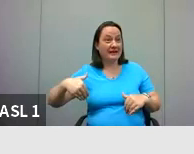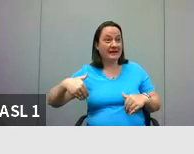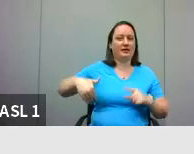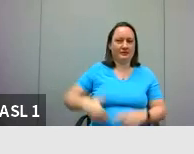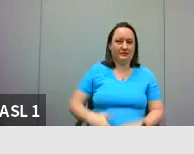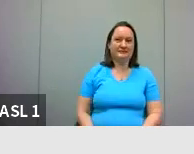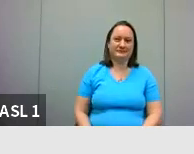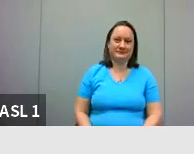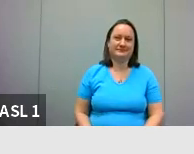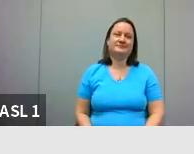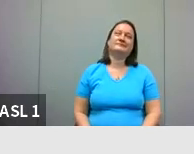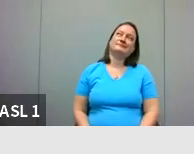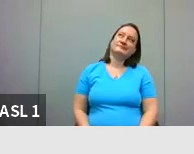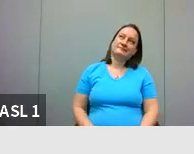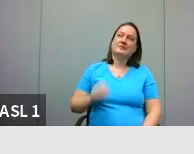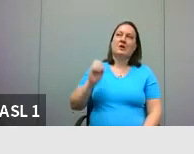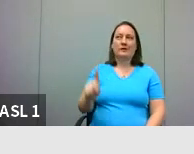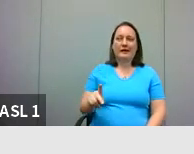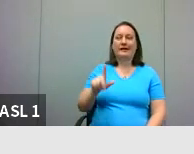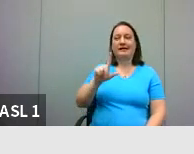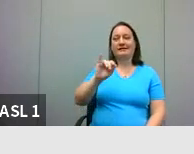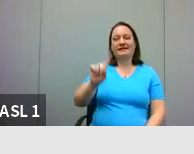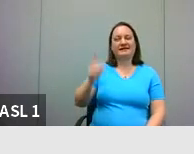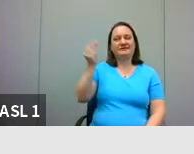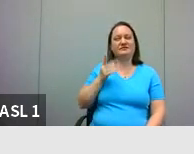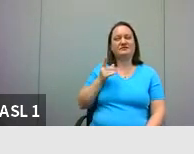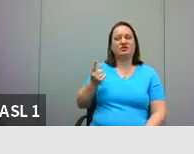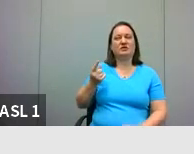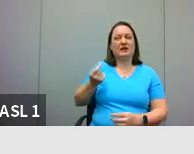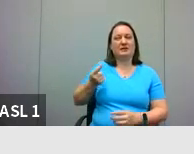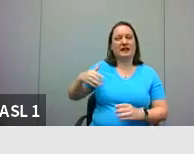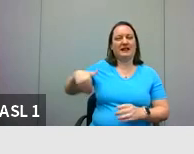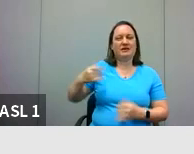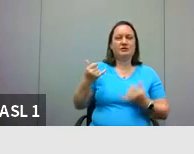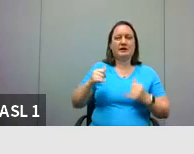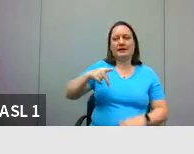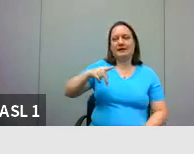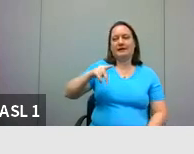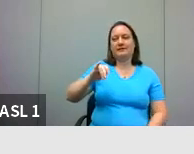She told me she was running a little late. She was playing pickleball.